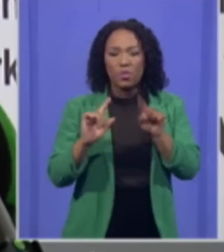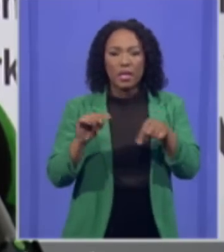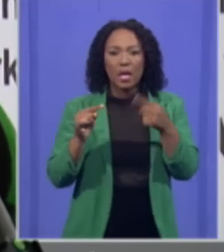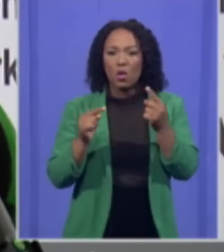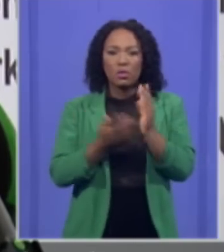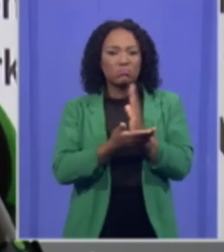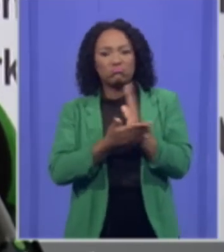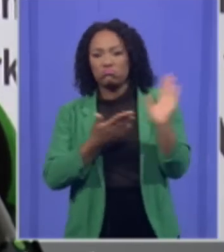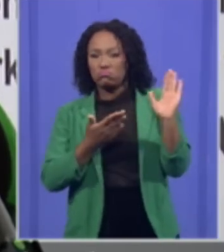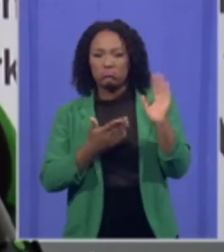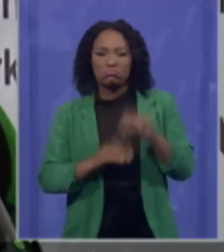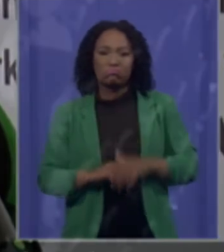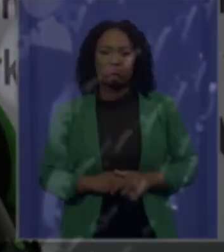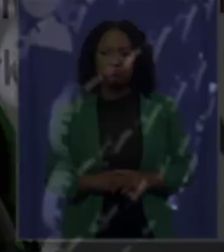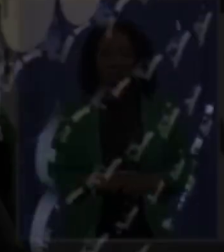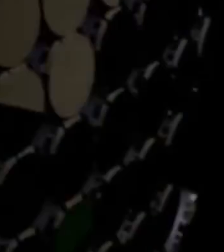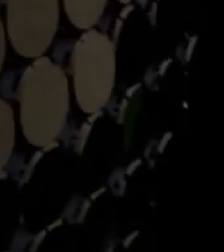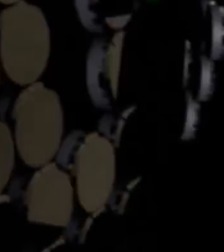away.